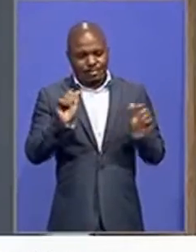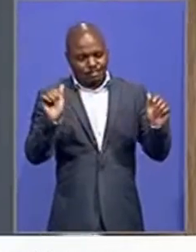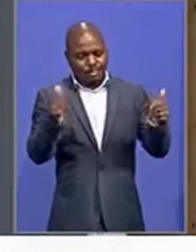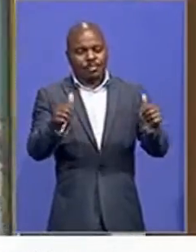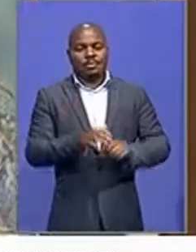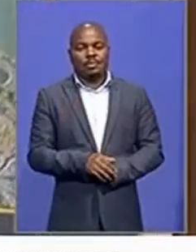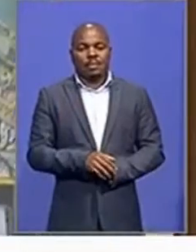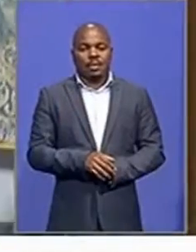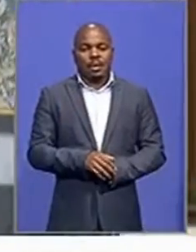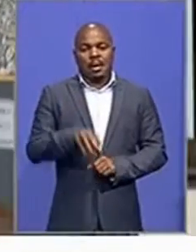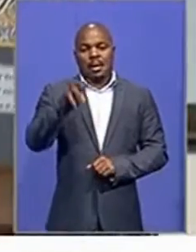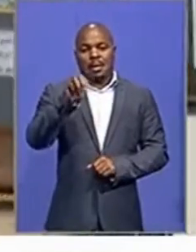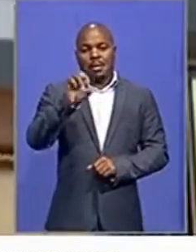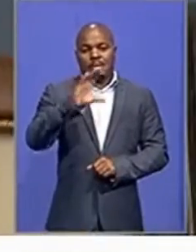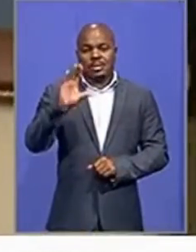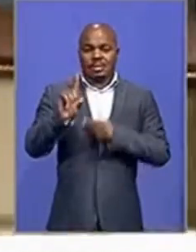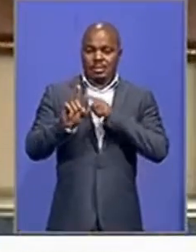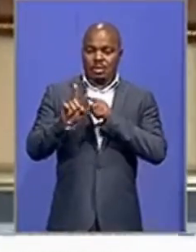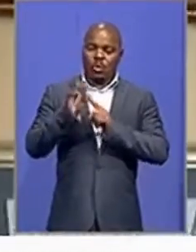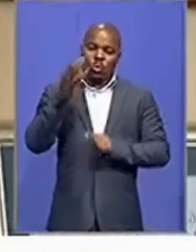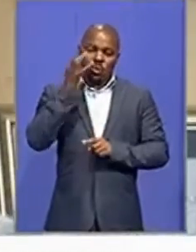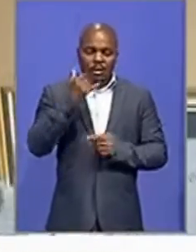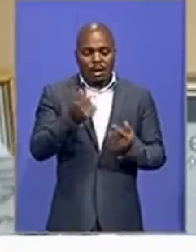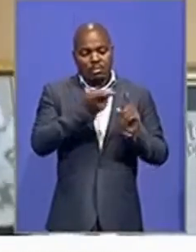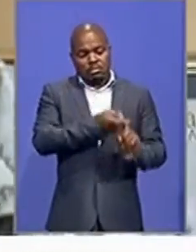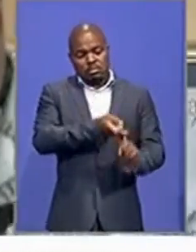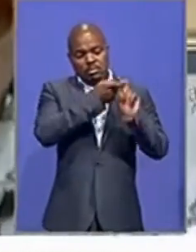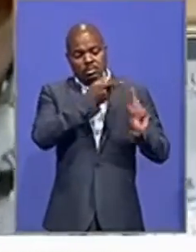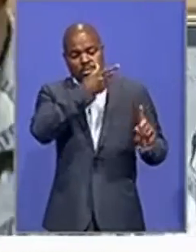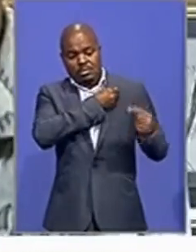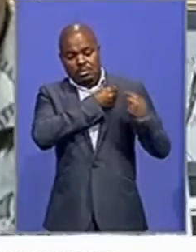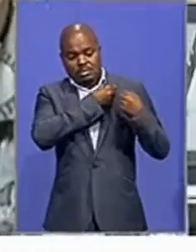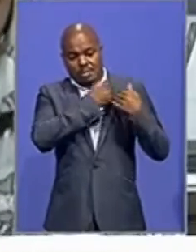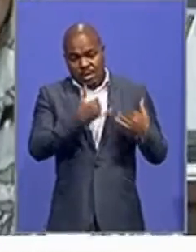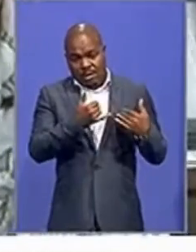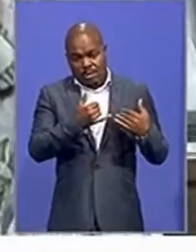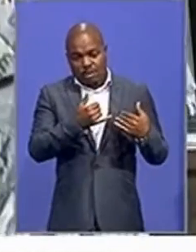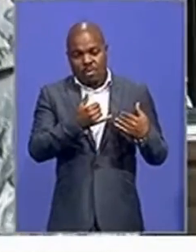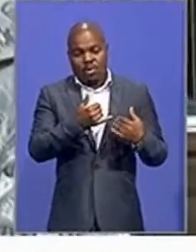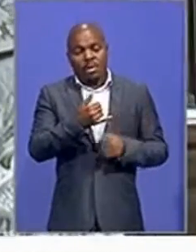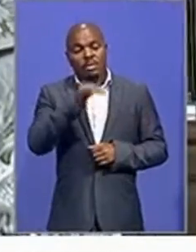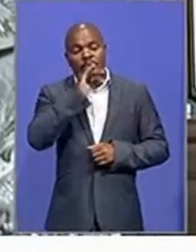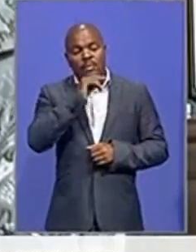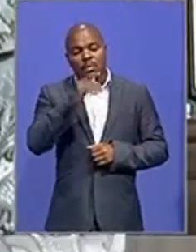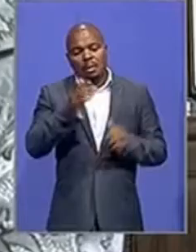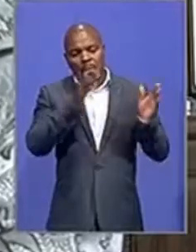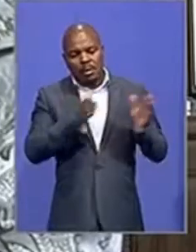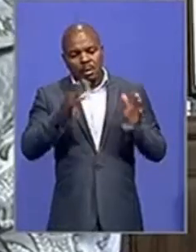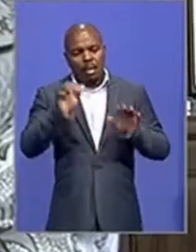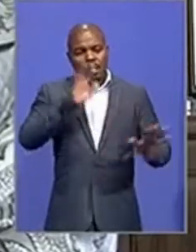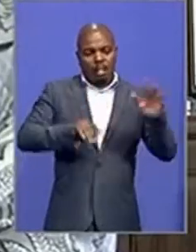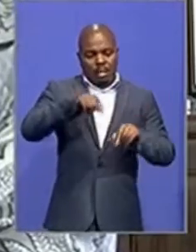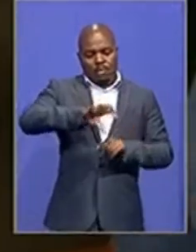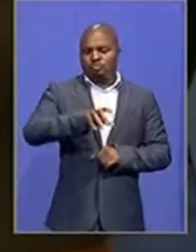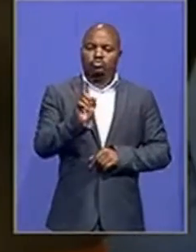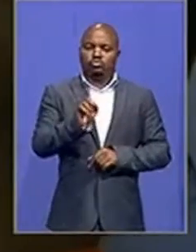Some people have me to me about AstraZeneca, and I'm to you about the province.